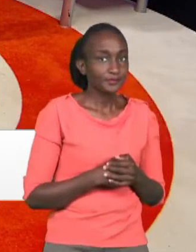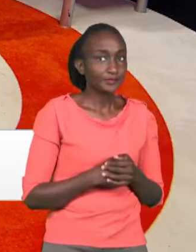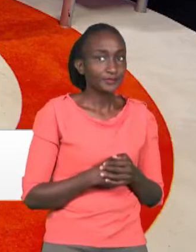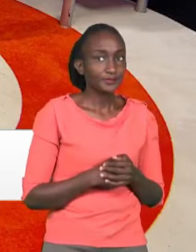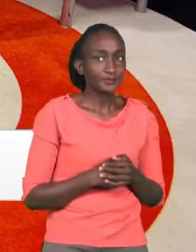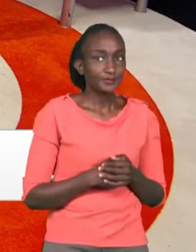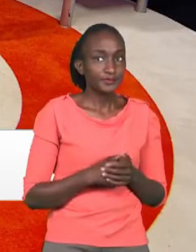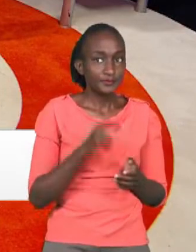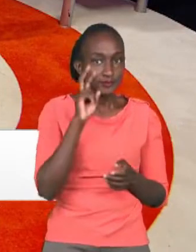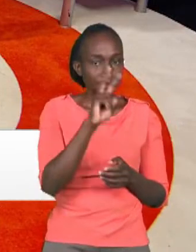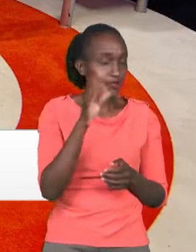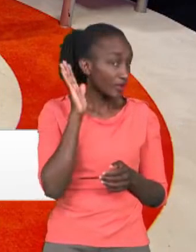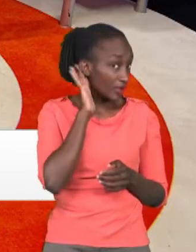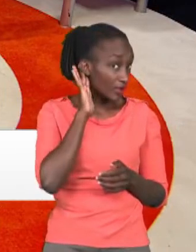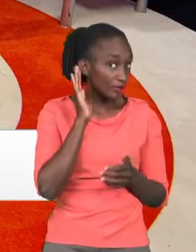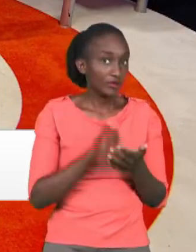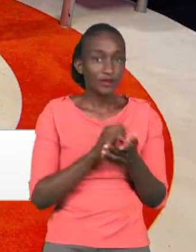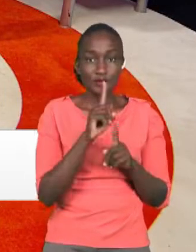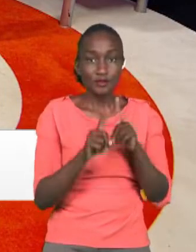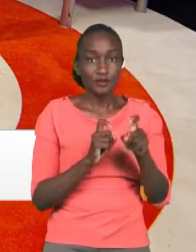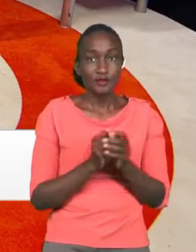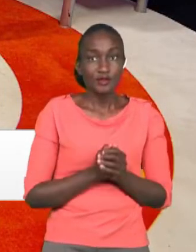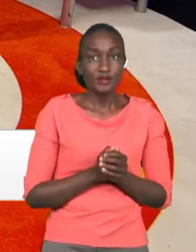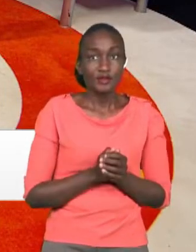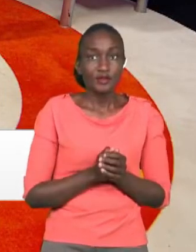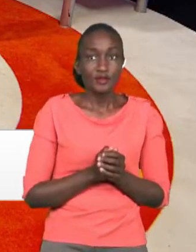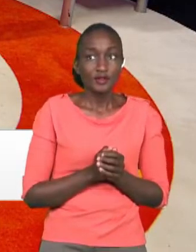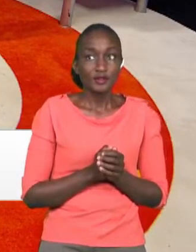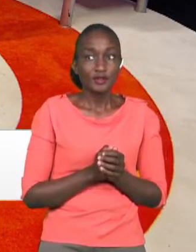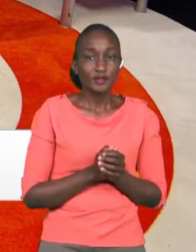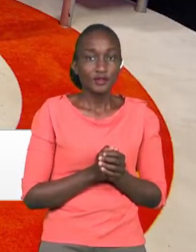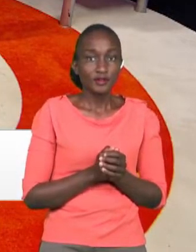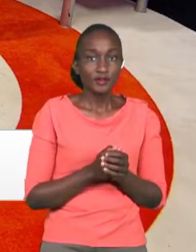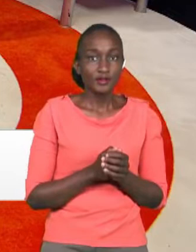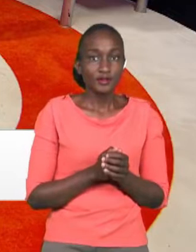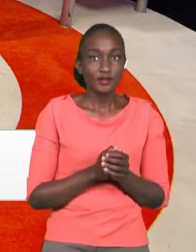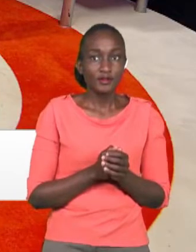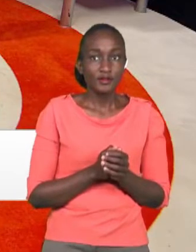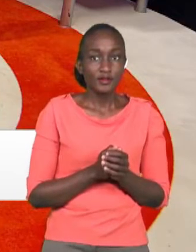See, we have had all these questions. Wherever we go to teach or teach